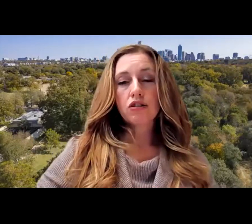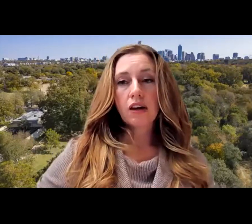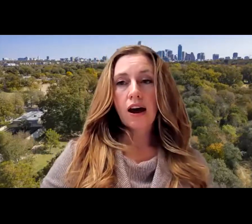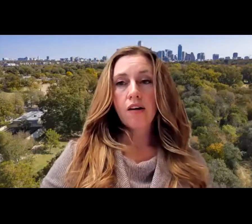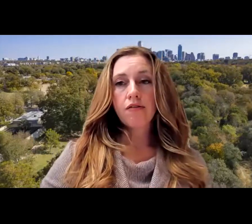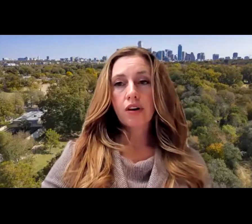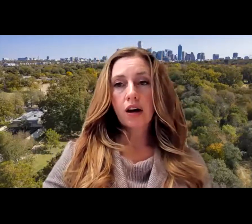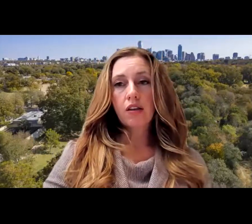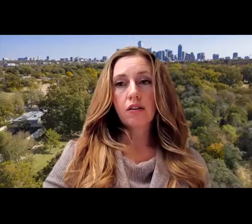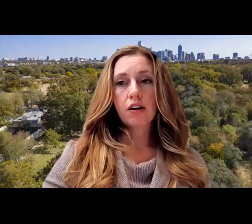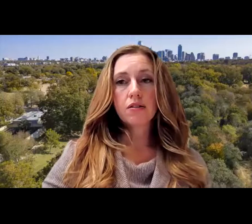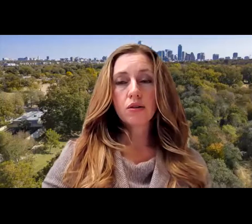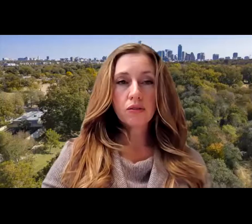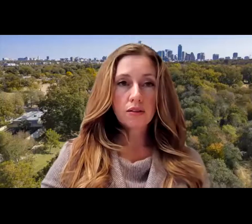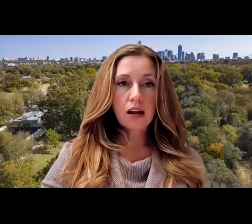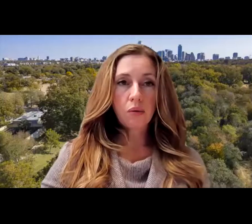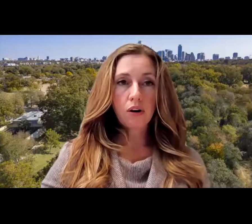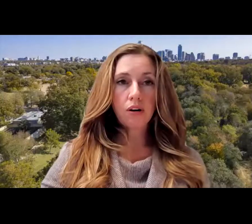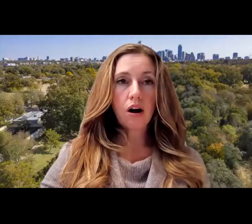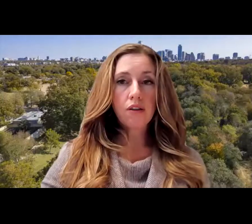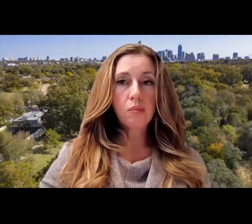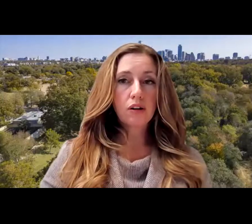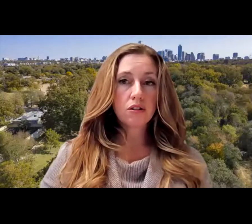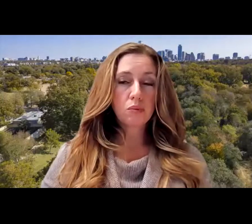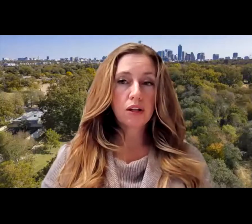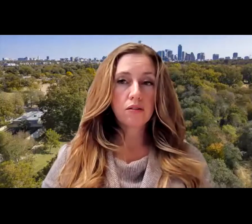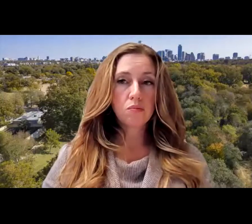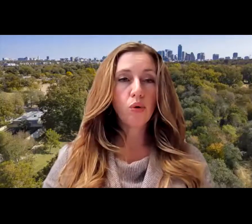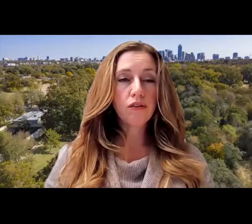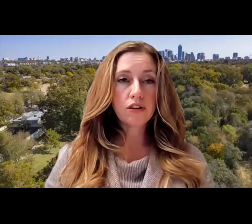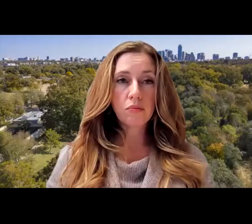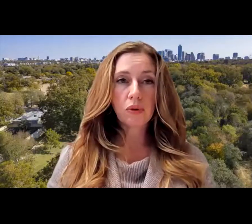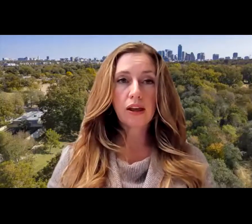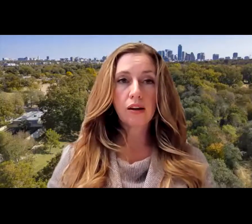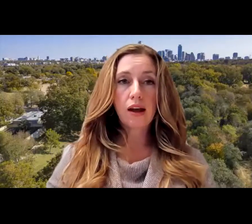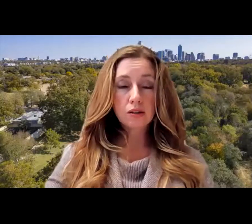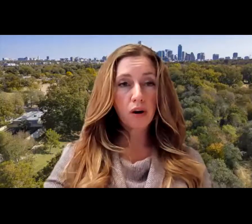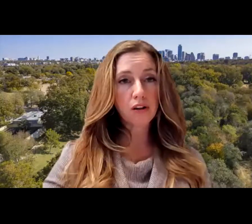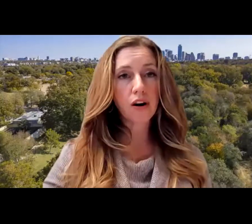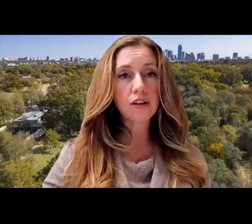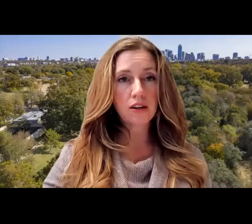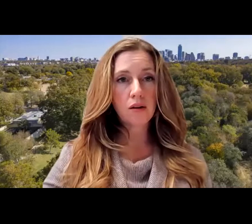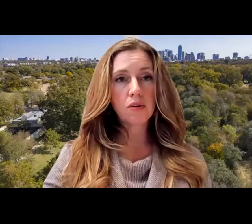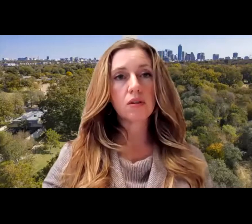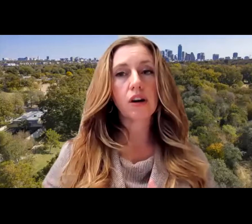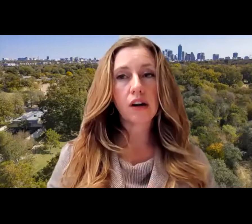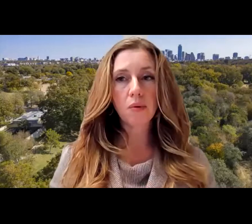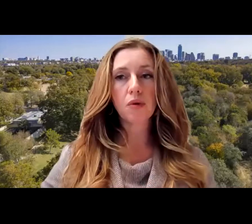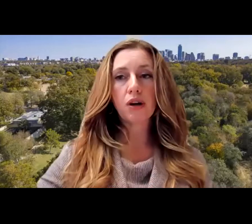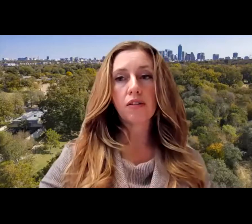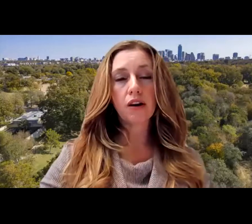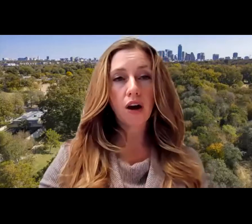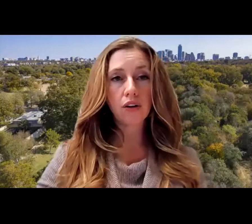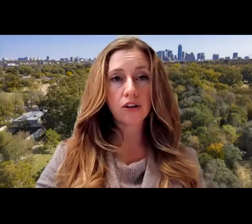We actually have the consultants that were on the Barton Springs pool vision plan as part of our team. And so they're